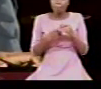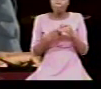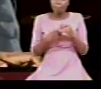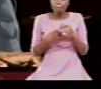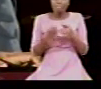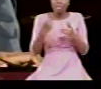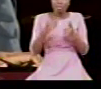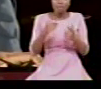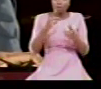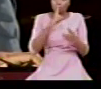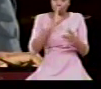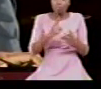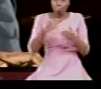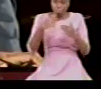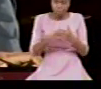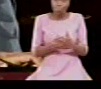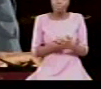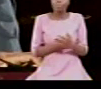The raw gospel, the true gospel,